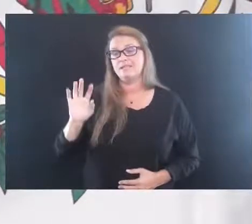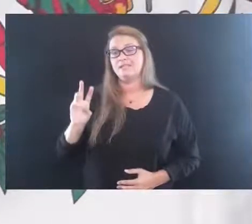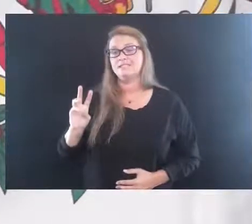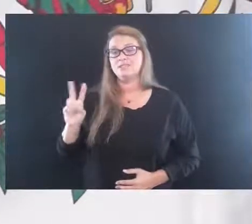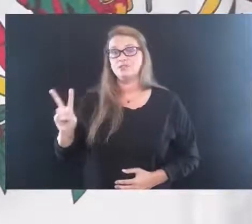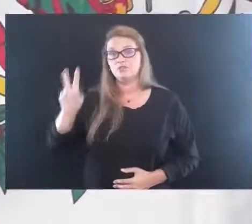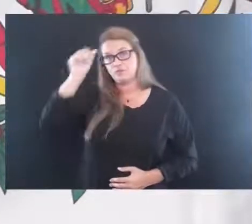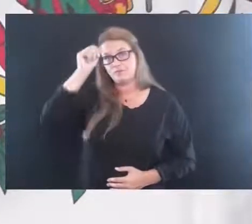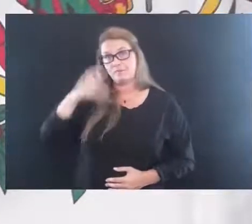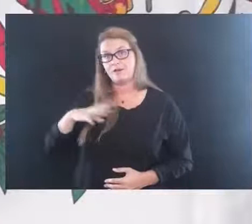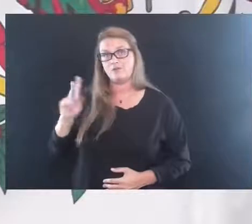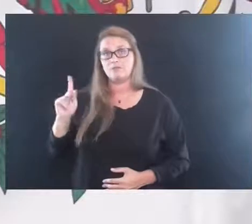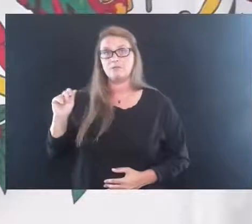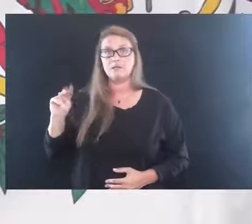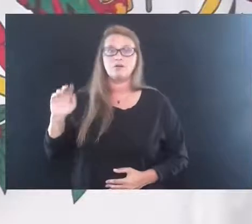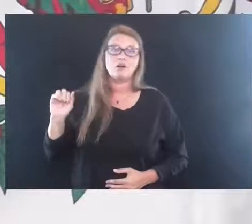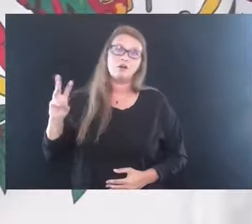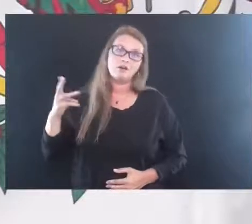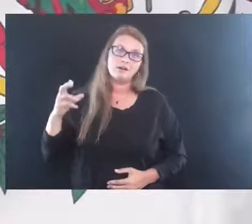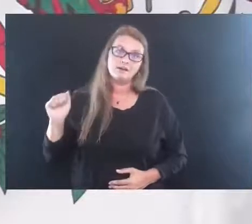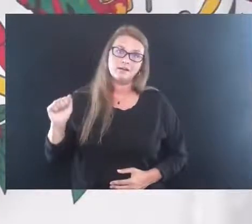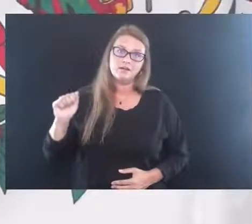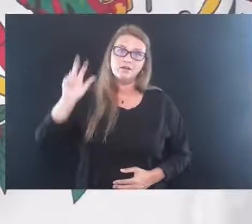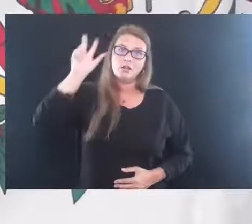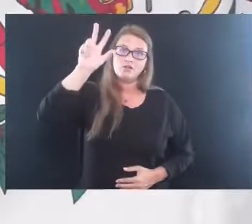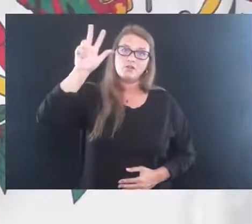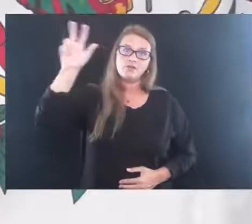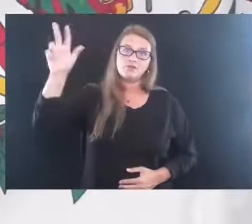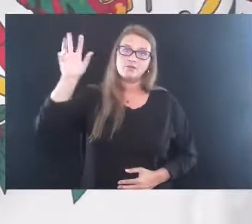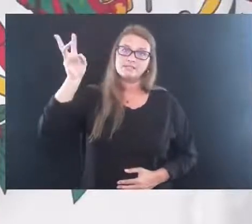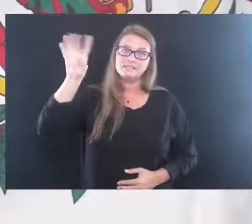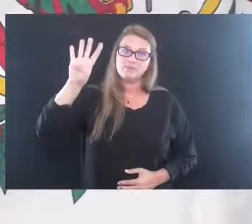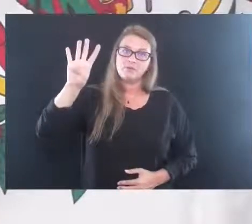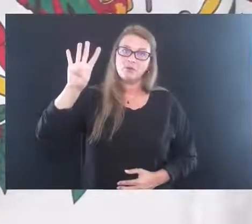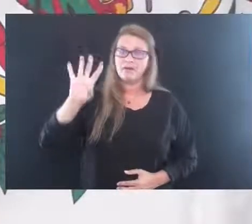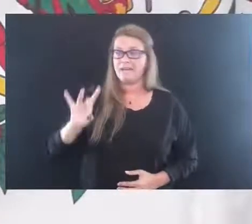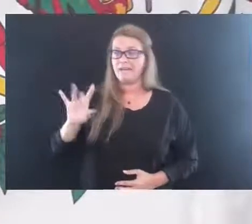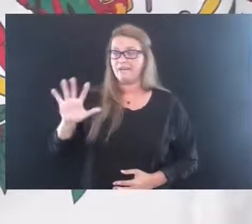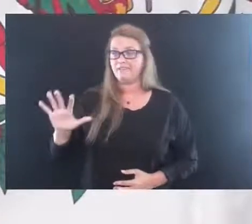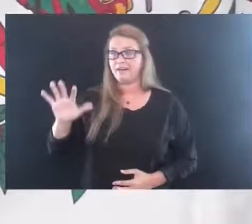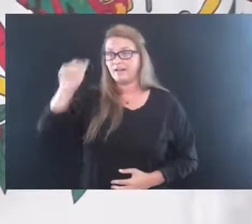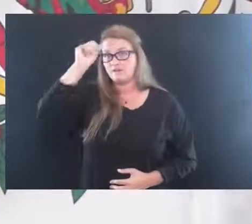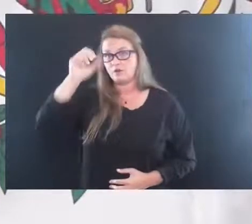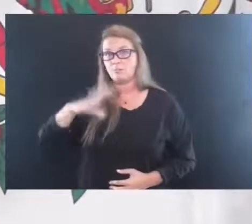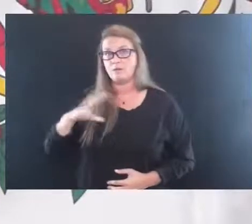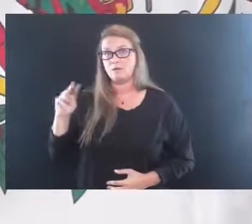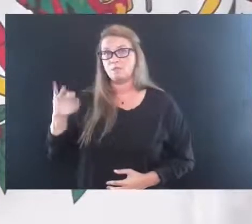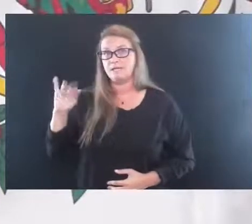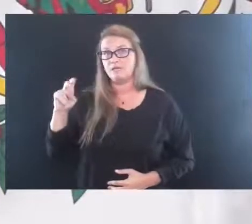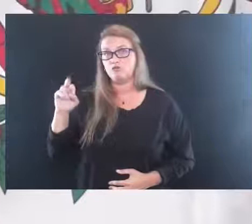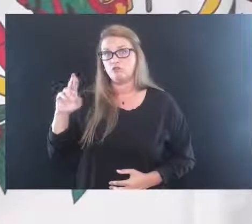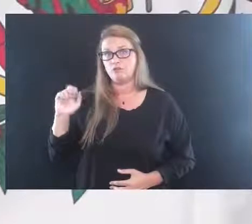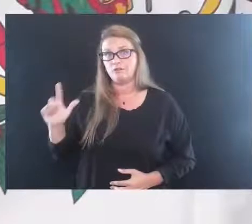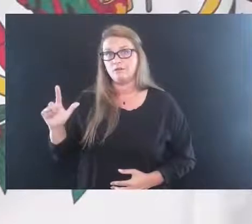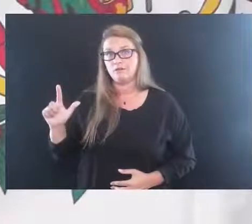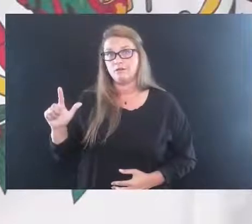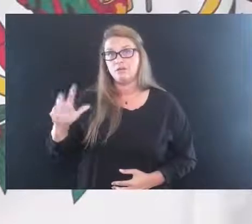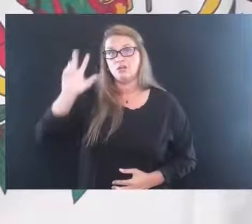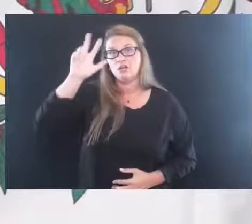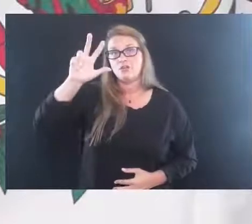male from Kanawha County. The 3,364th death, an 85-year-old male from Mineral County.